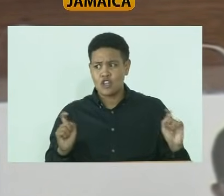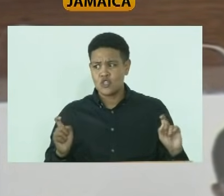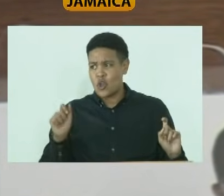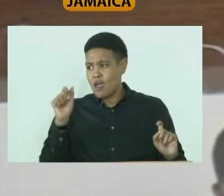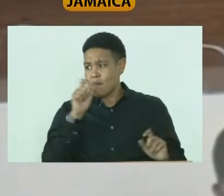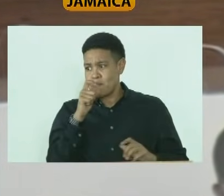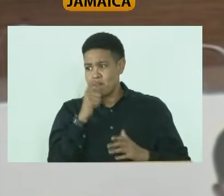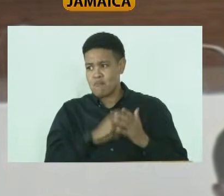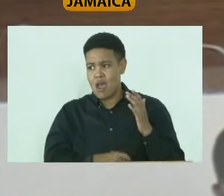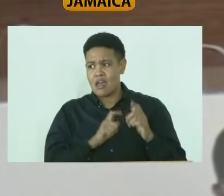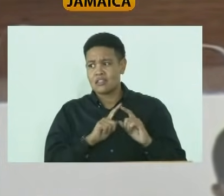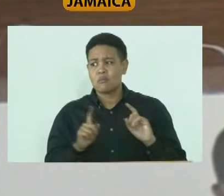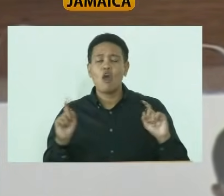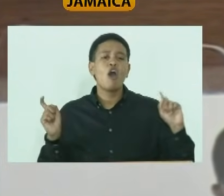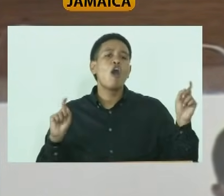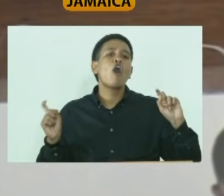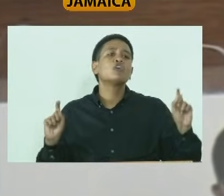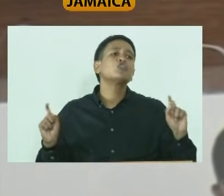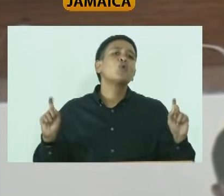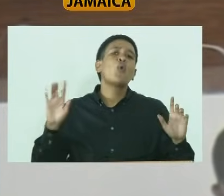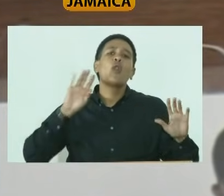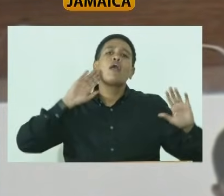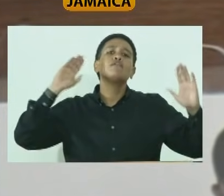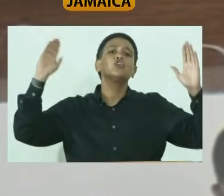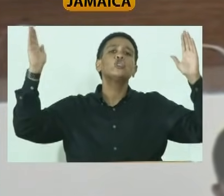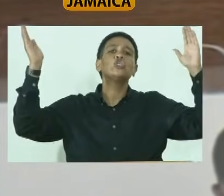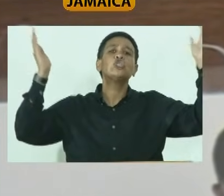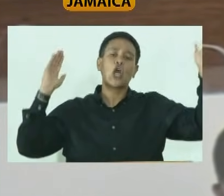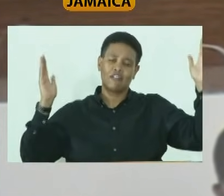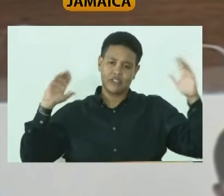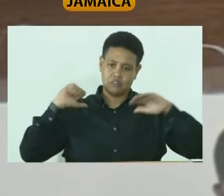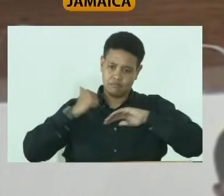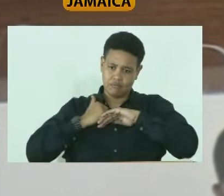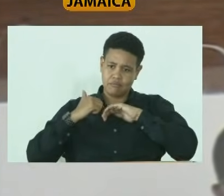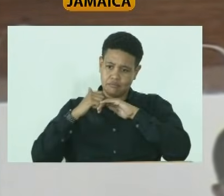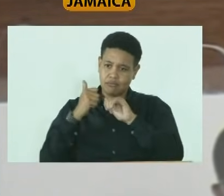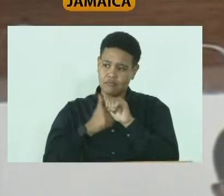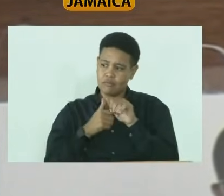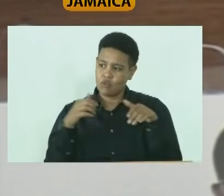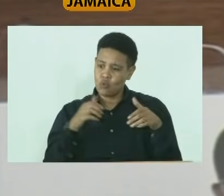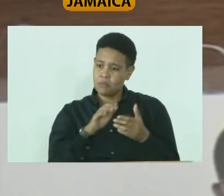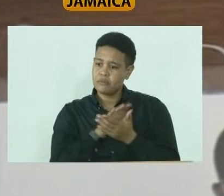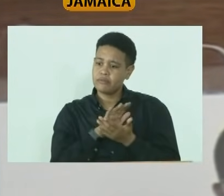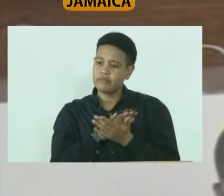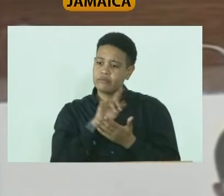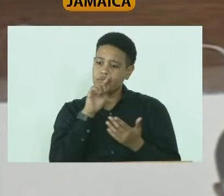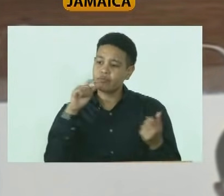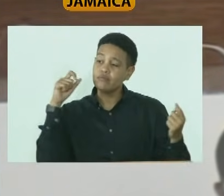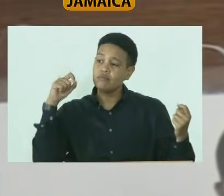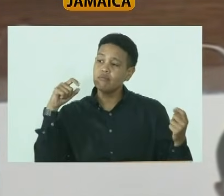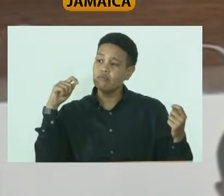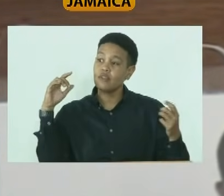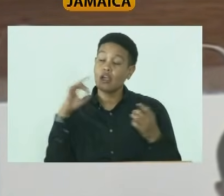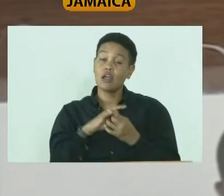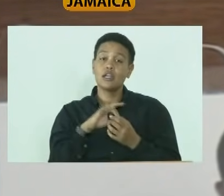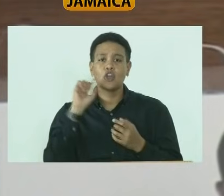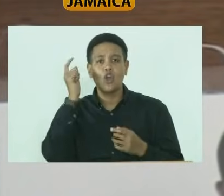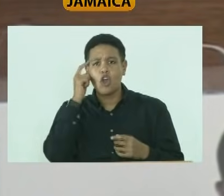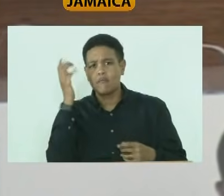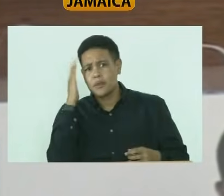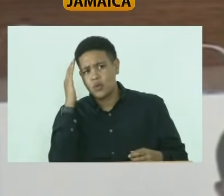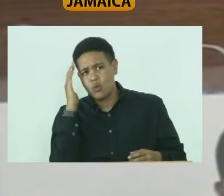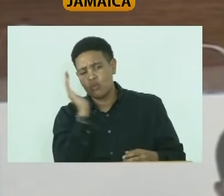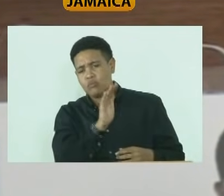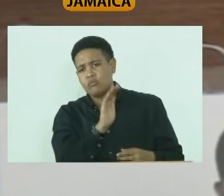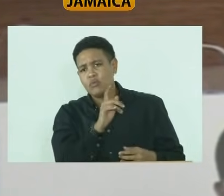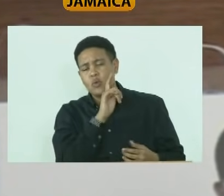price, but control of service. Each group of schools will be connected to the government's backbone, over which they will